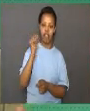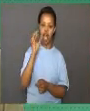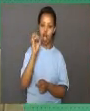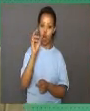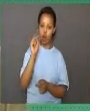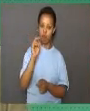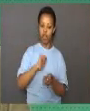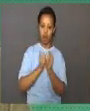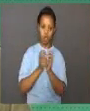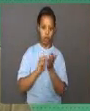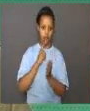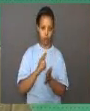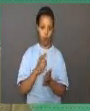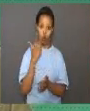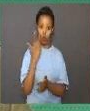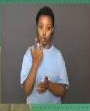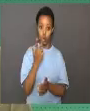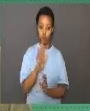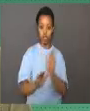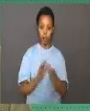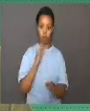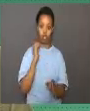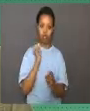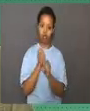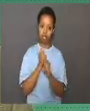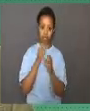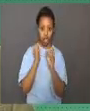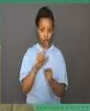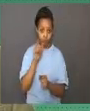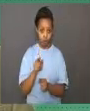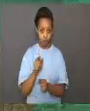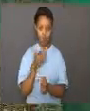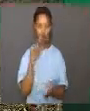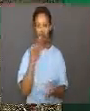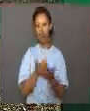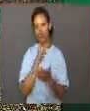all 3 steps correctly? Great work, everyone.